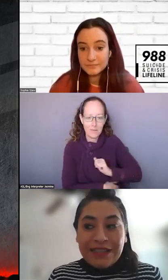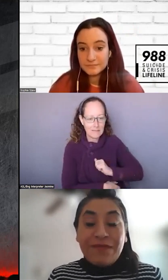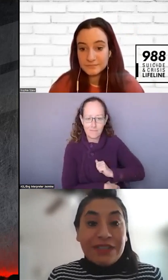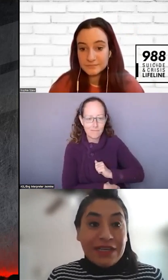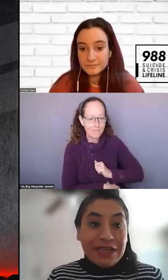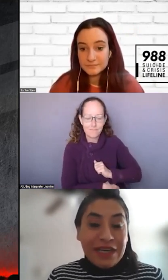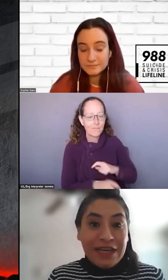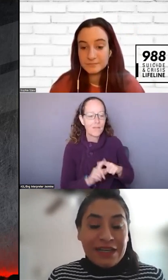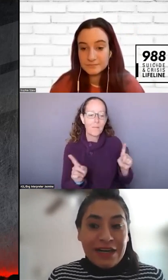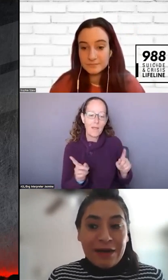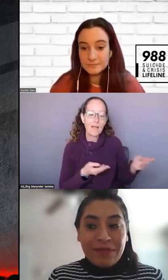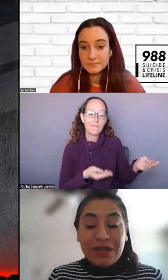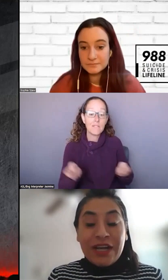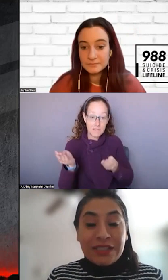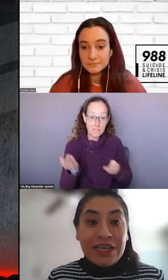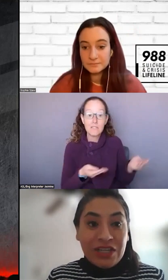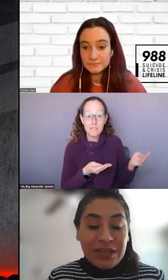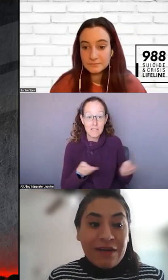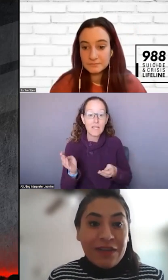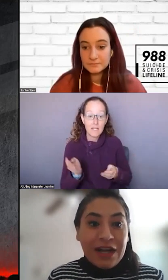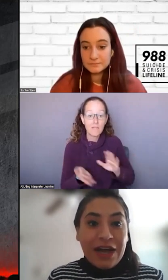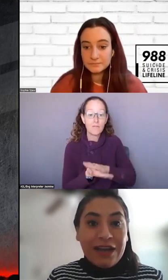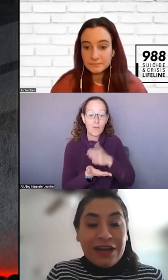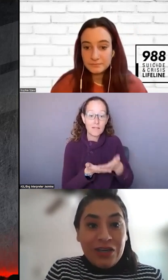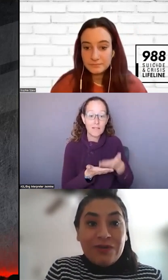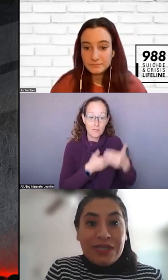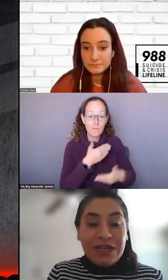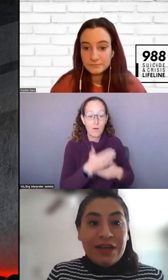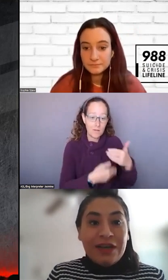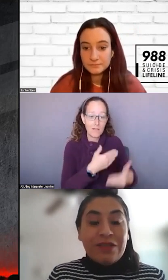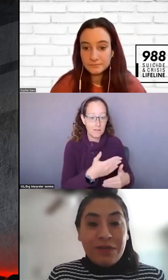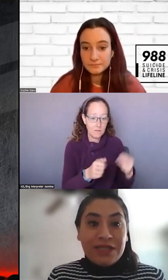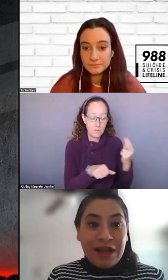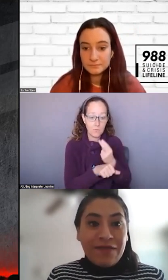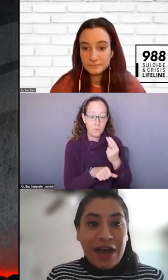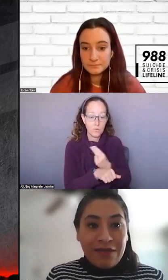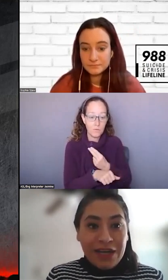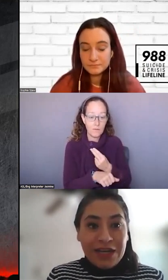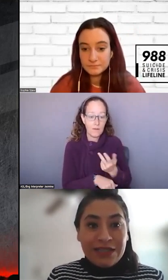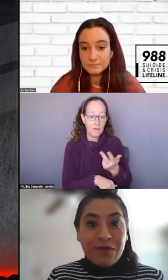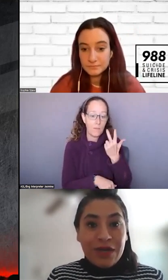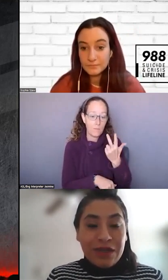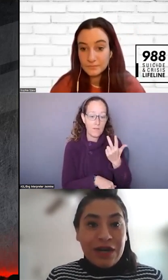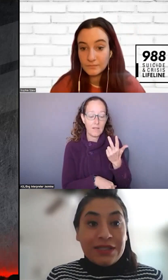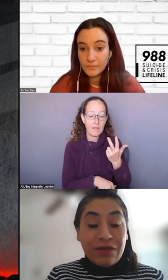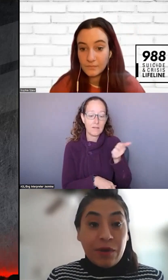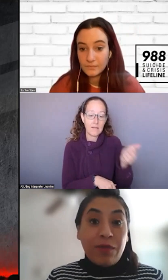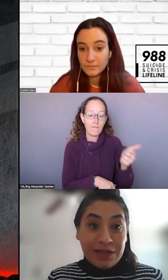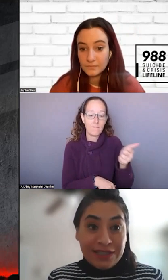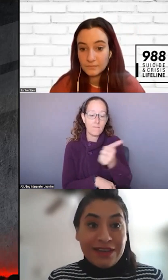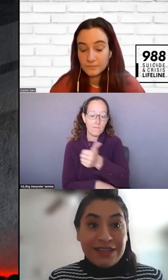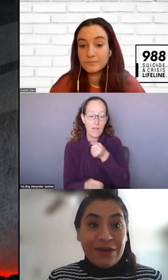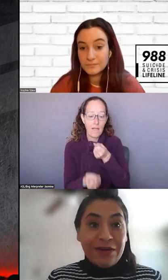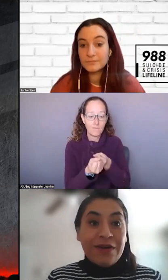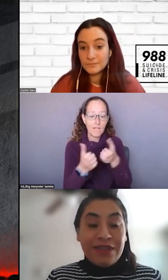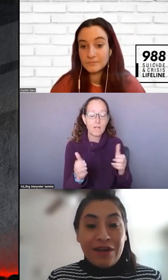I did facilitate the translation of the guide using 3 self-advocates with cerebral